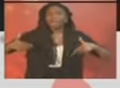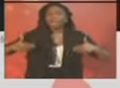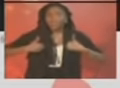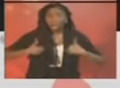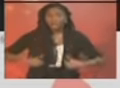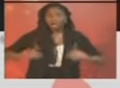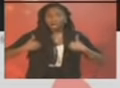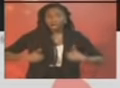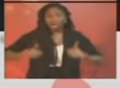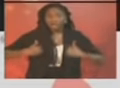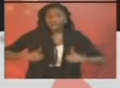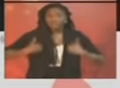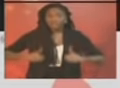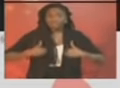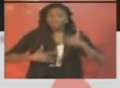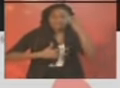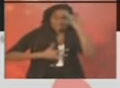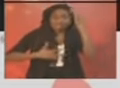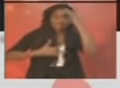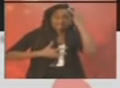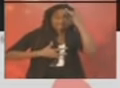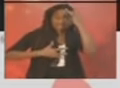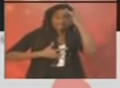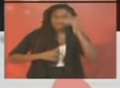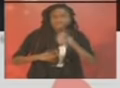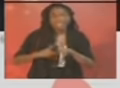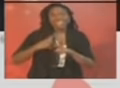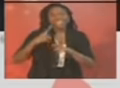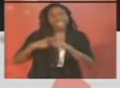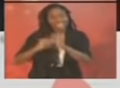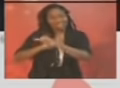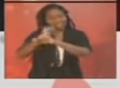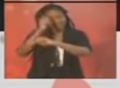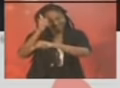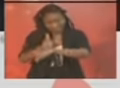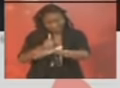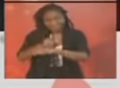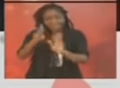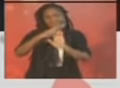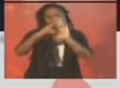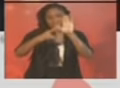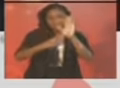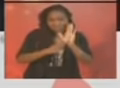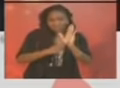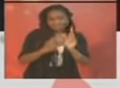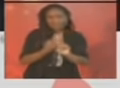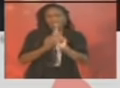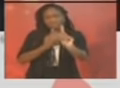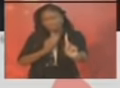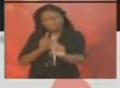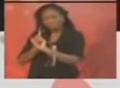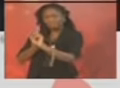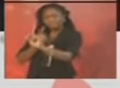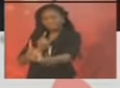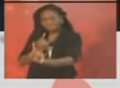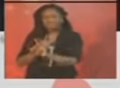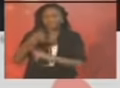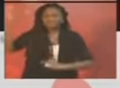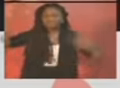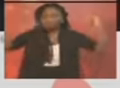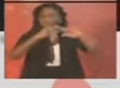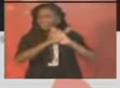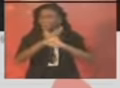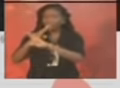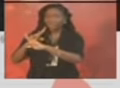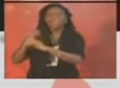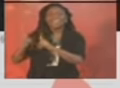channel. And then when we started to put our public health measures in place, border closure, social distancing, and all the others, we saw a sharp drop in